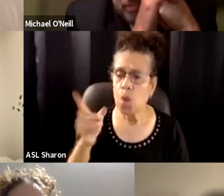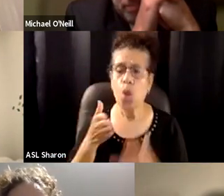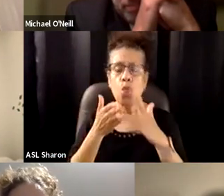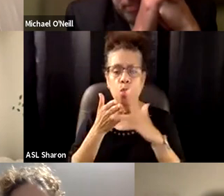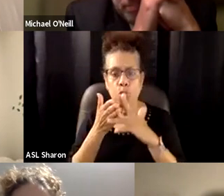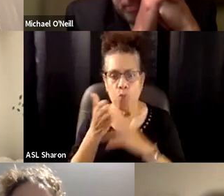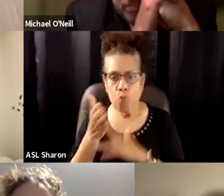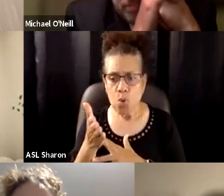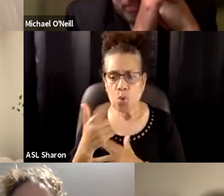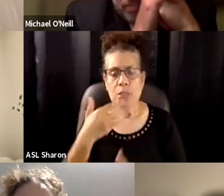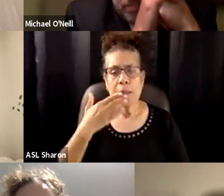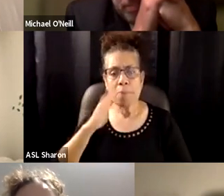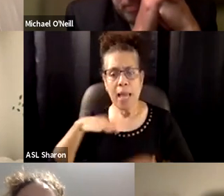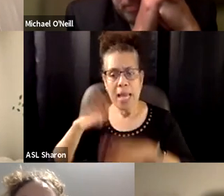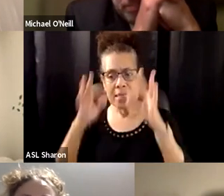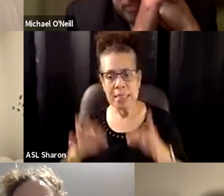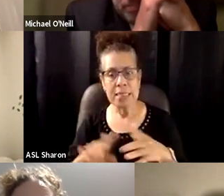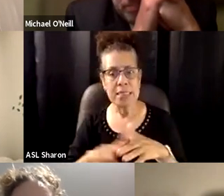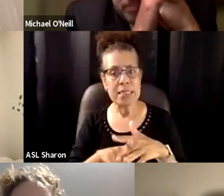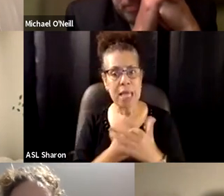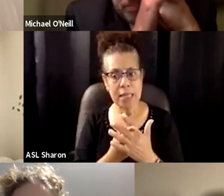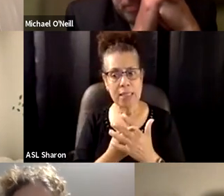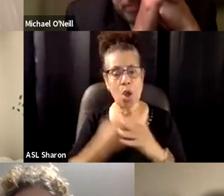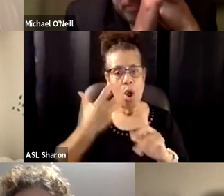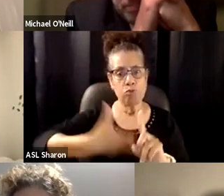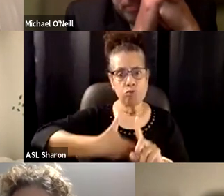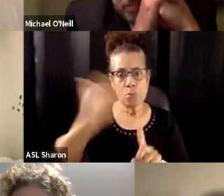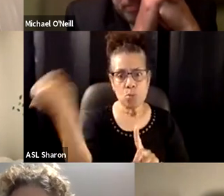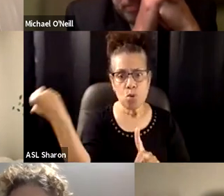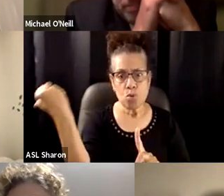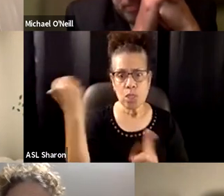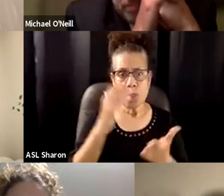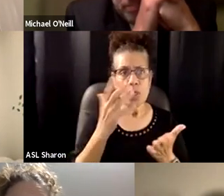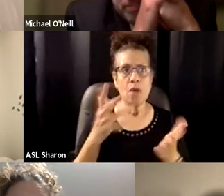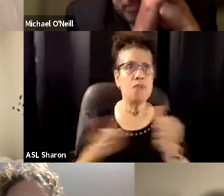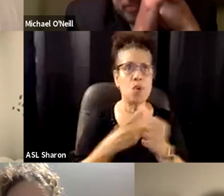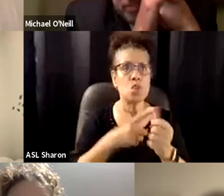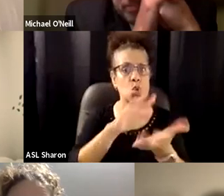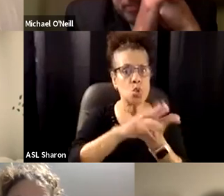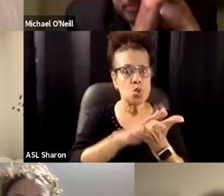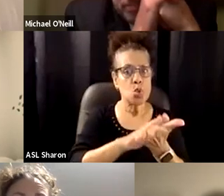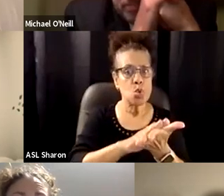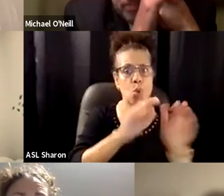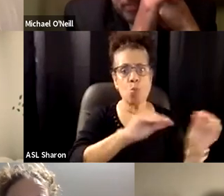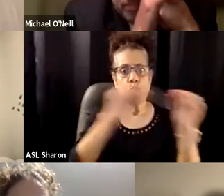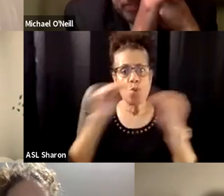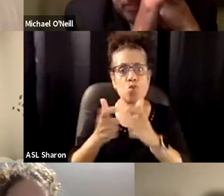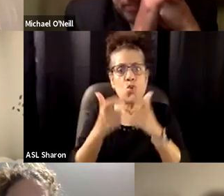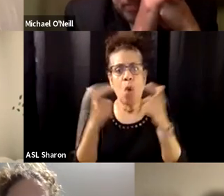damaging decisions beginning with the move of the school to a building too big